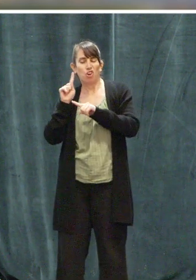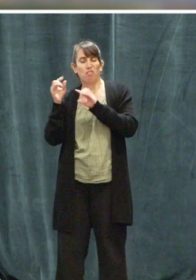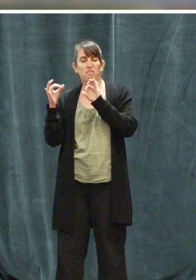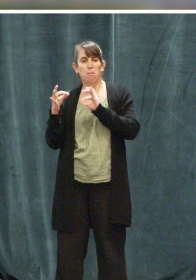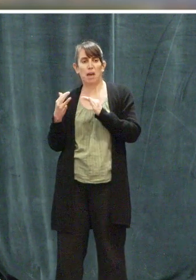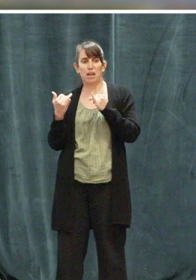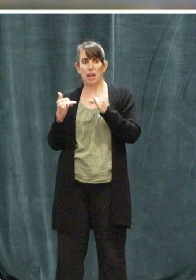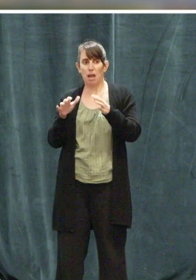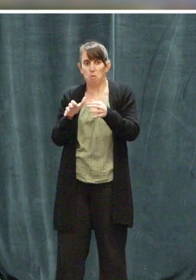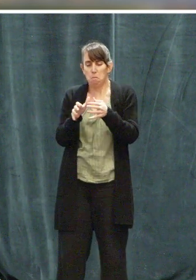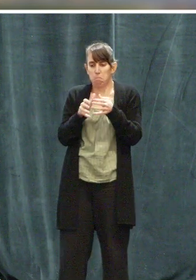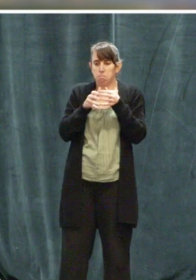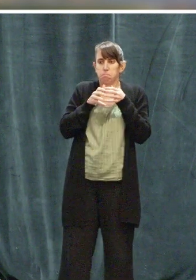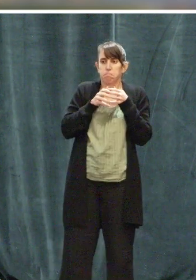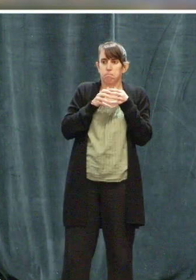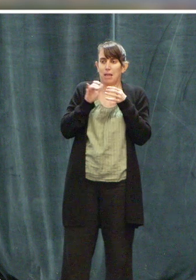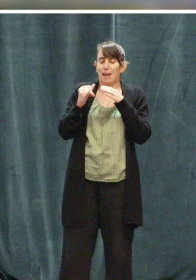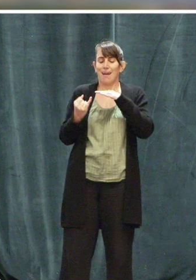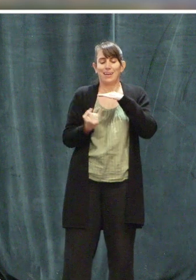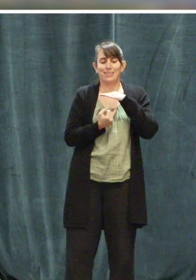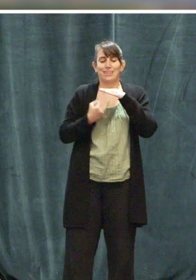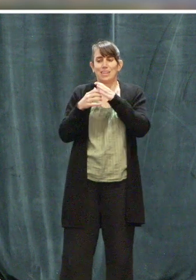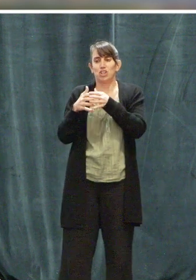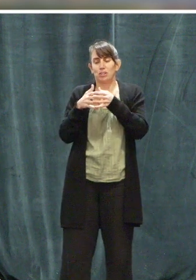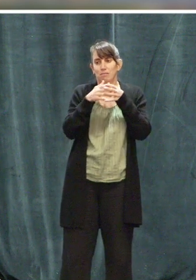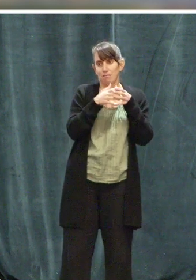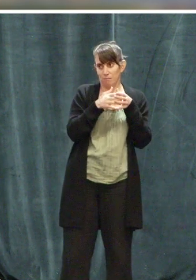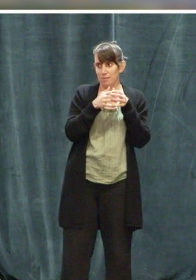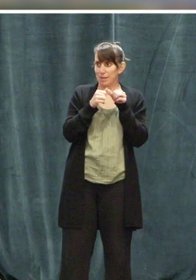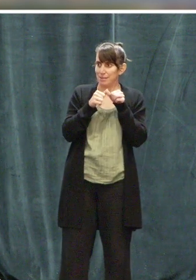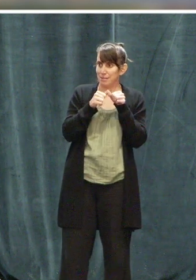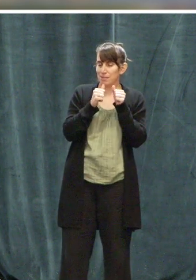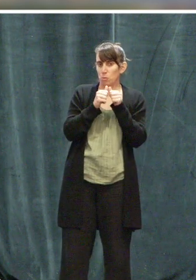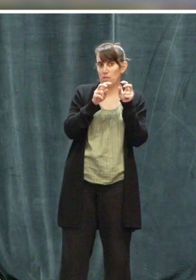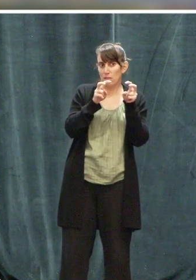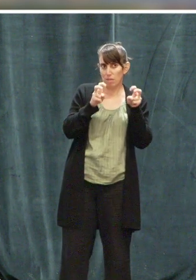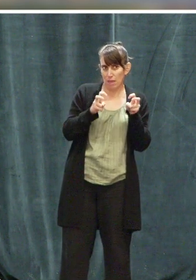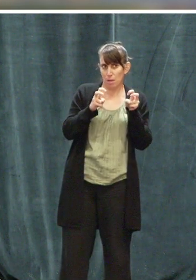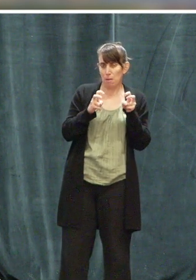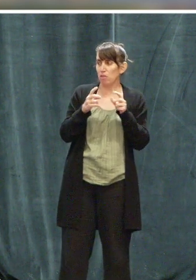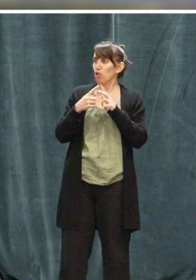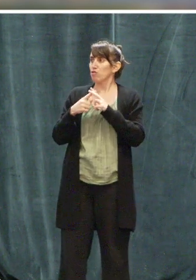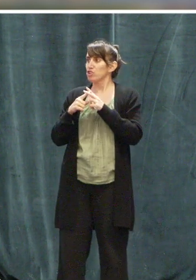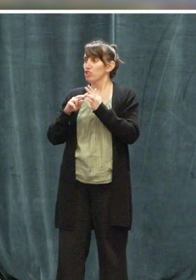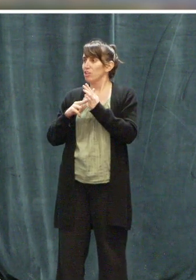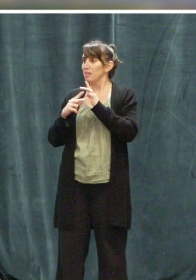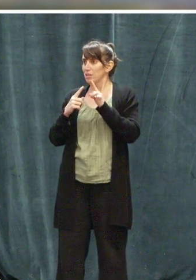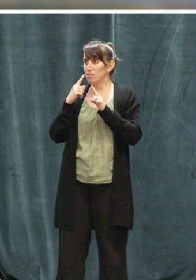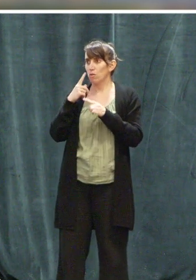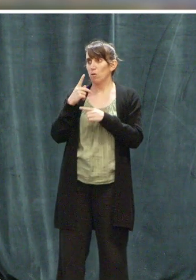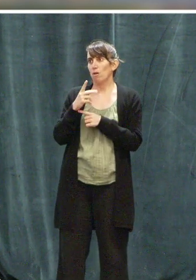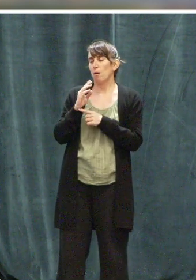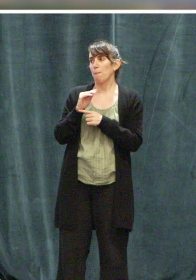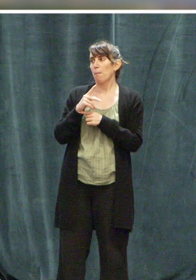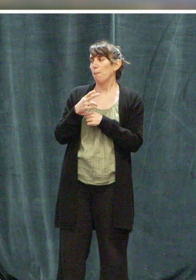to create more of a sense of isolation consistent with the theme and the original intent of Pump House Park. The second question,